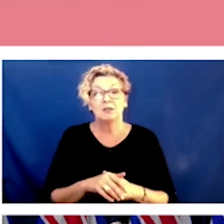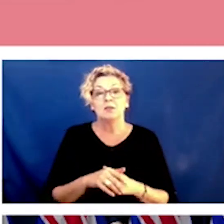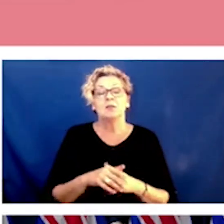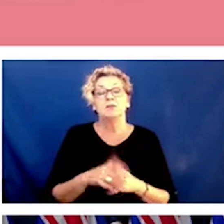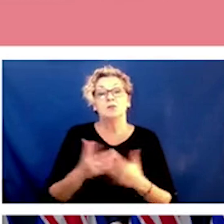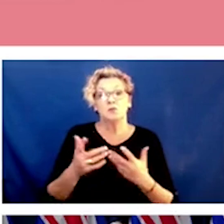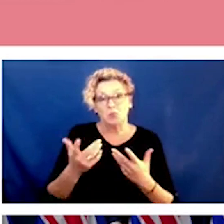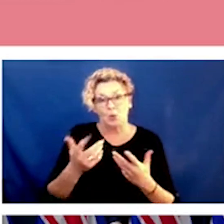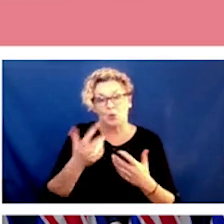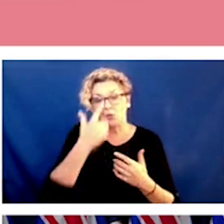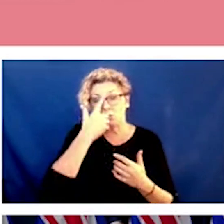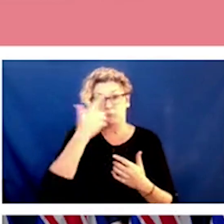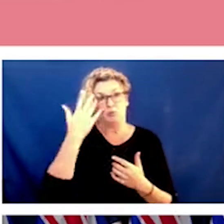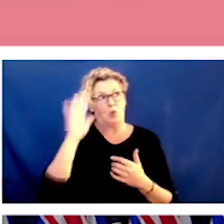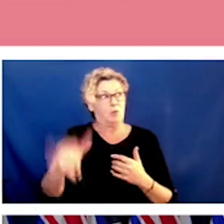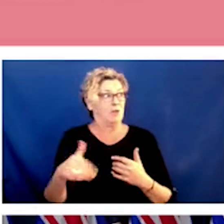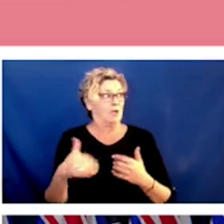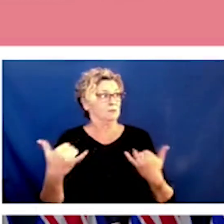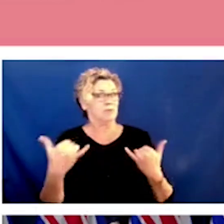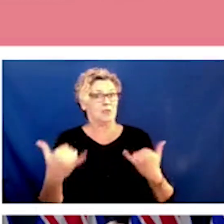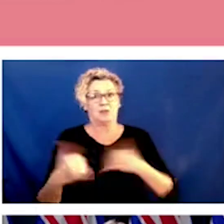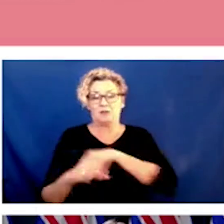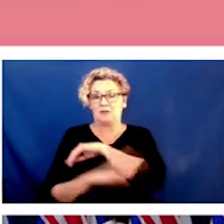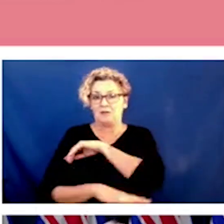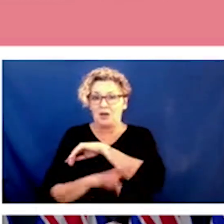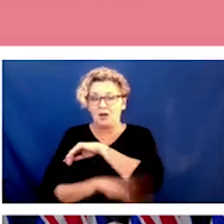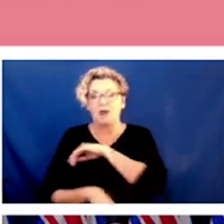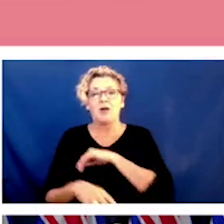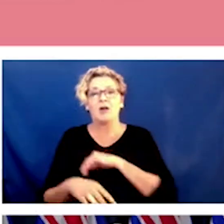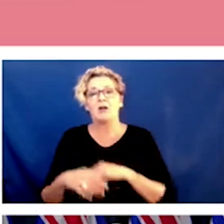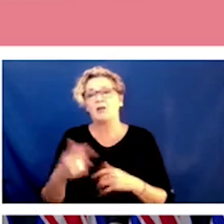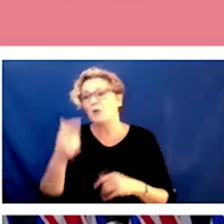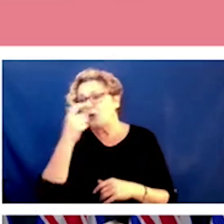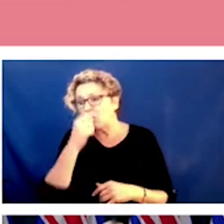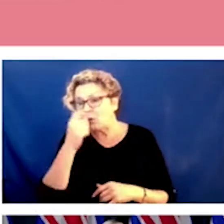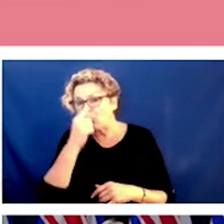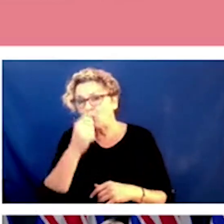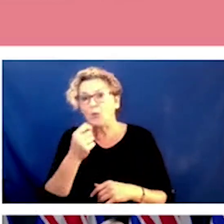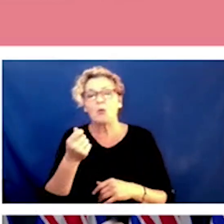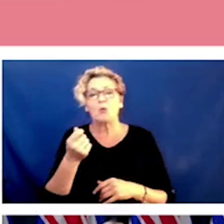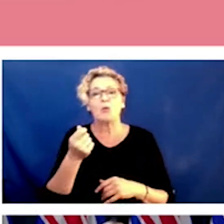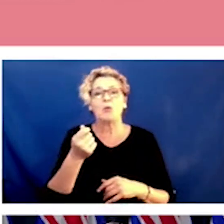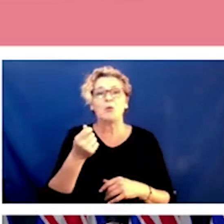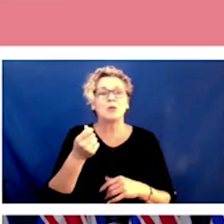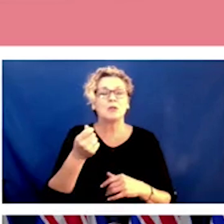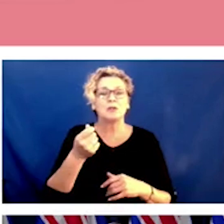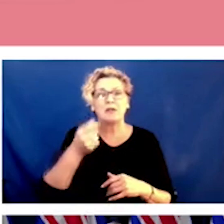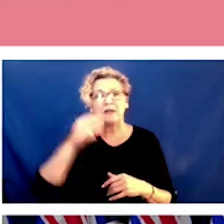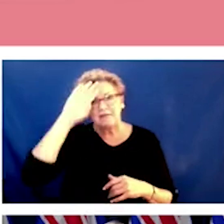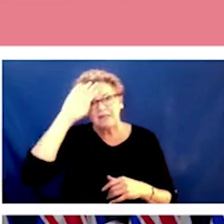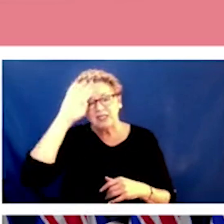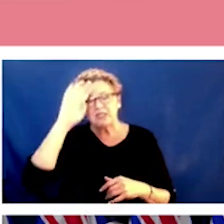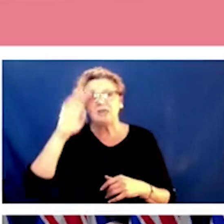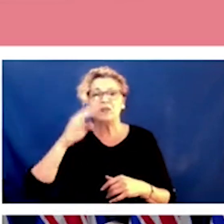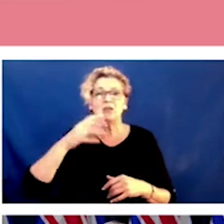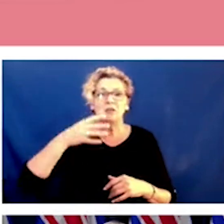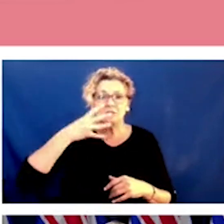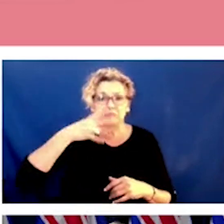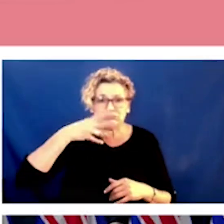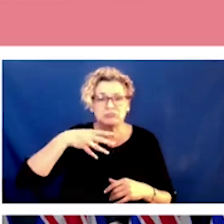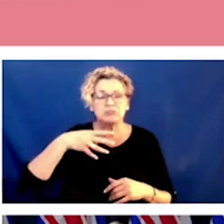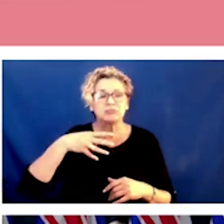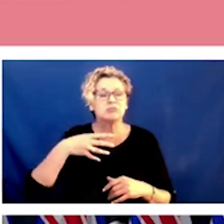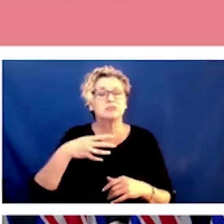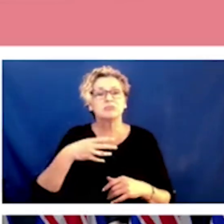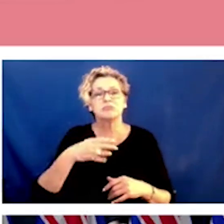tests being positive for COVID. And as we know, many children are requiring a test because they have symptoms, and this tells us that